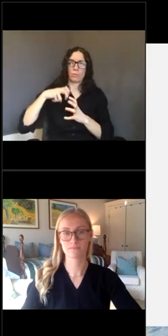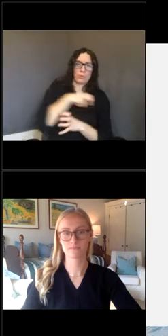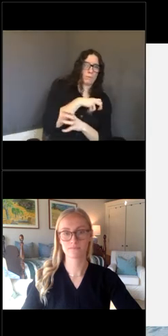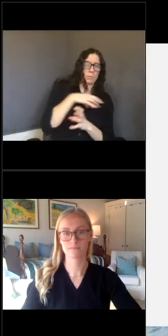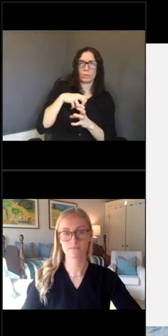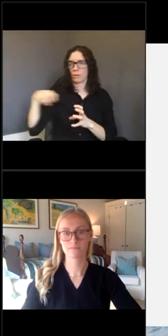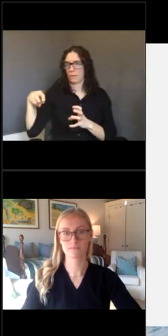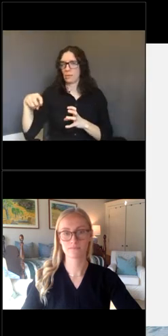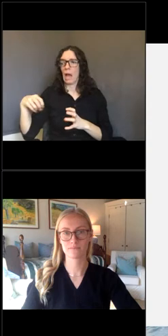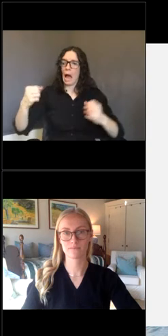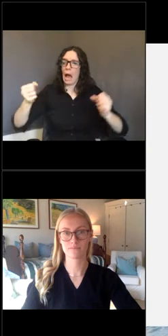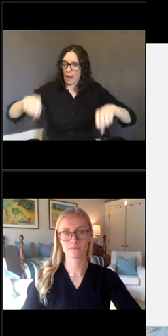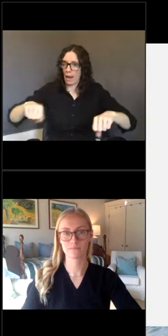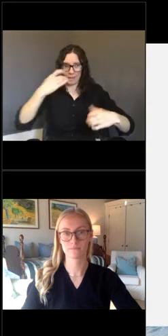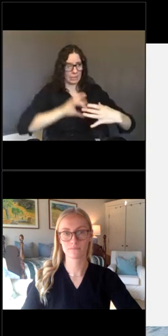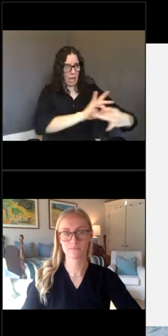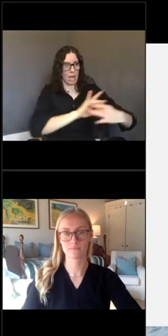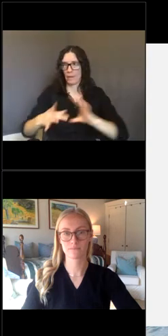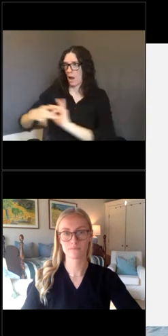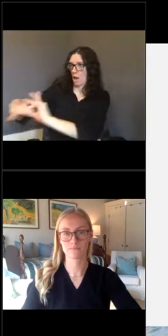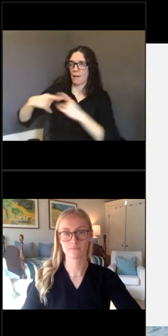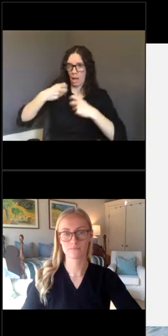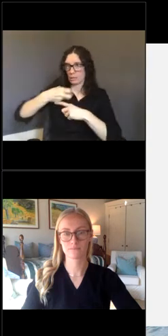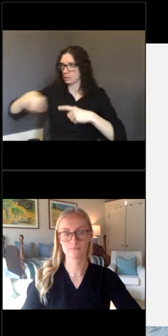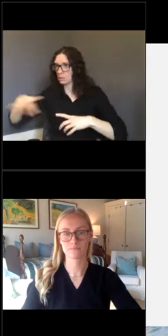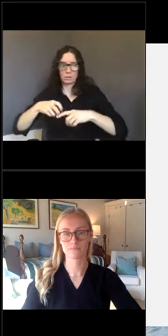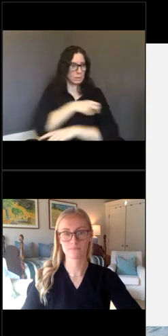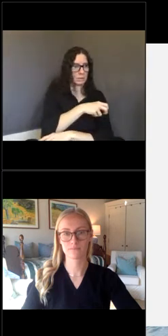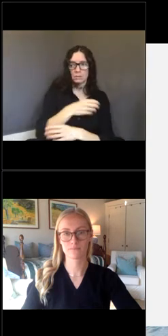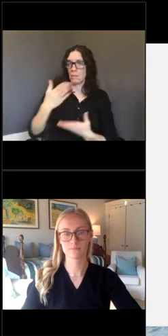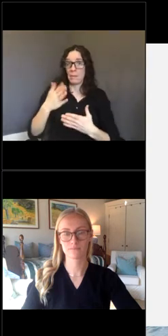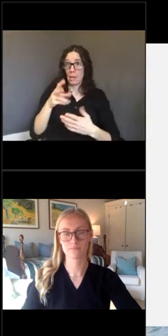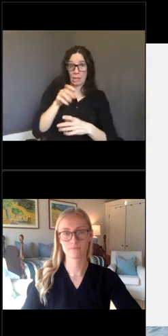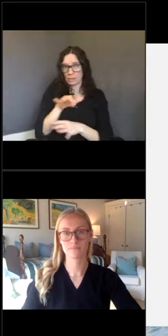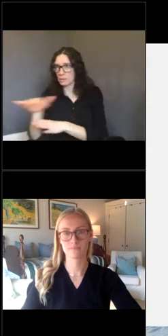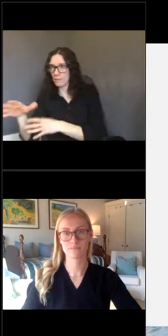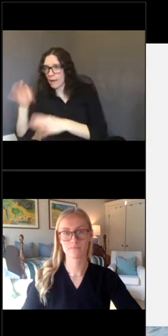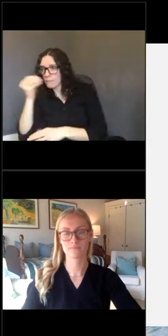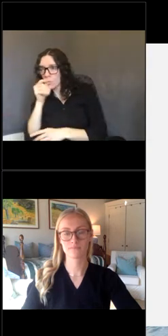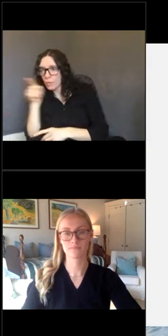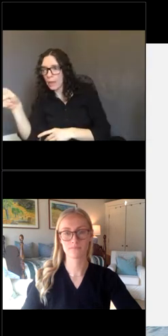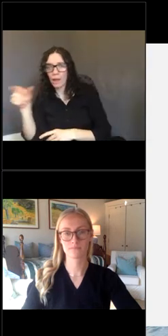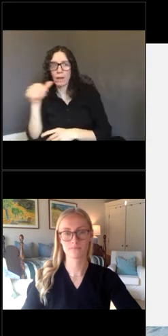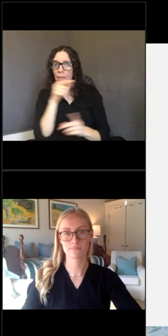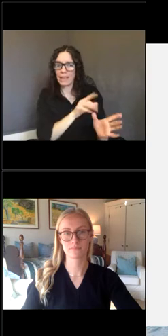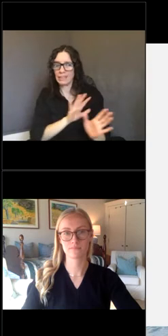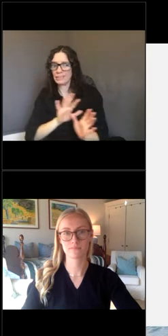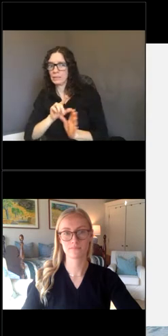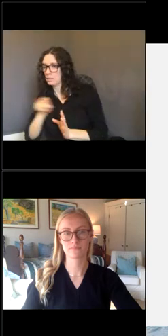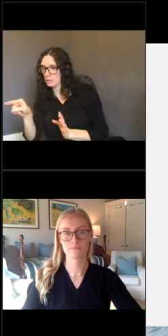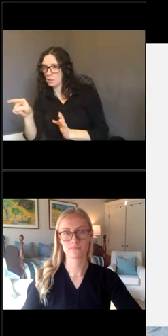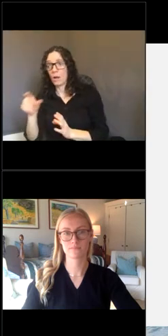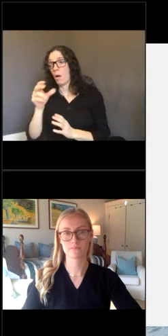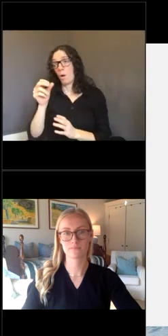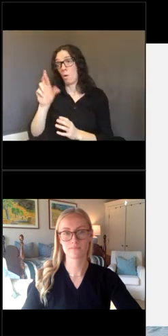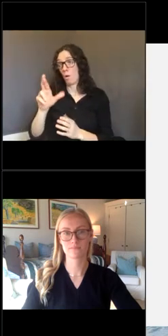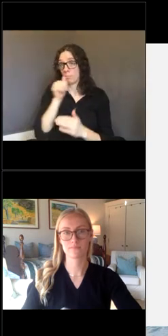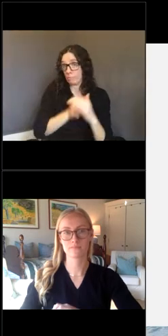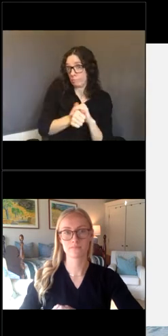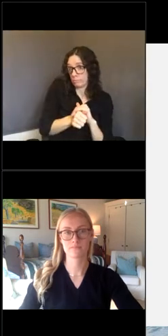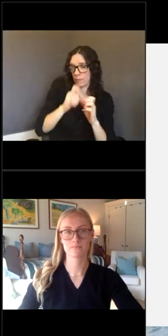either for food or because currents change. So the resilience issue with climate change will become